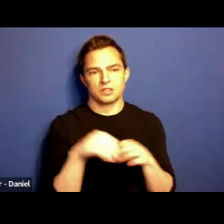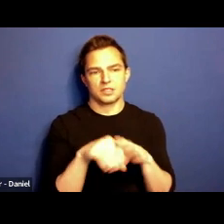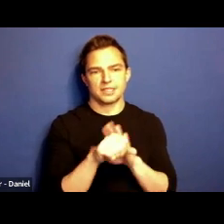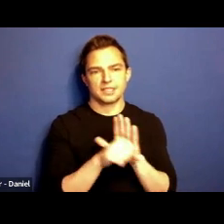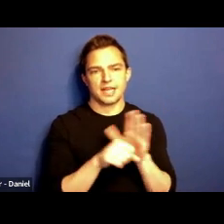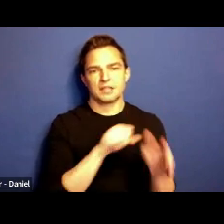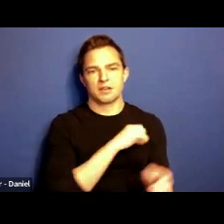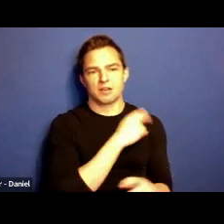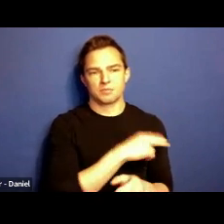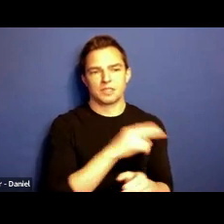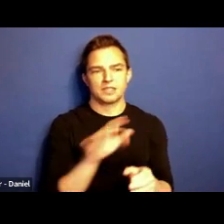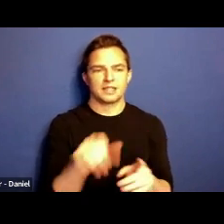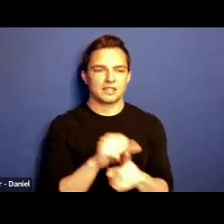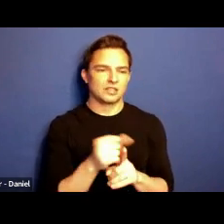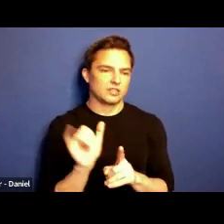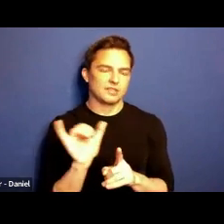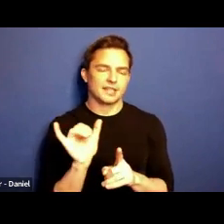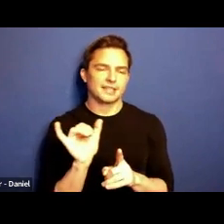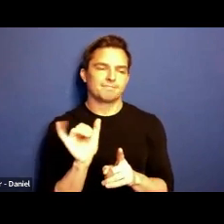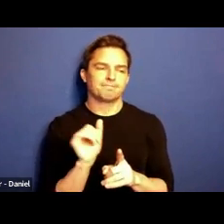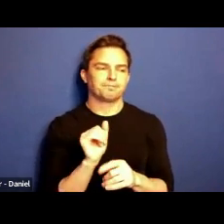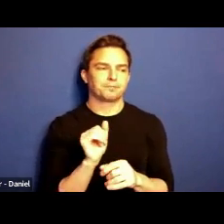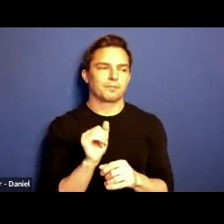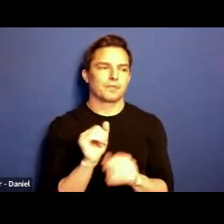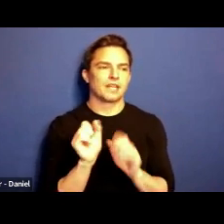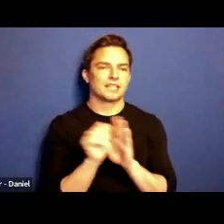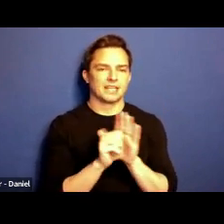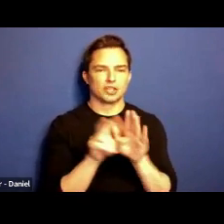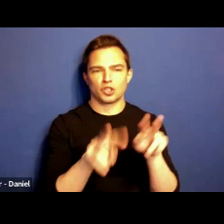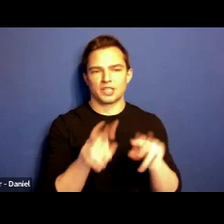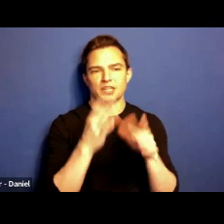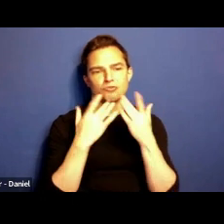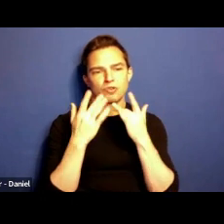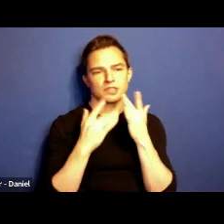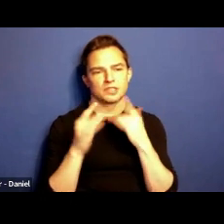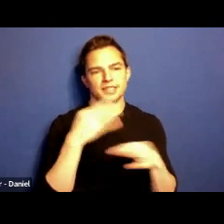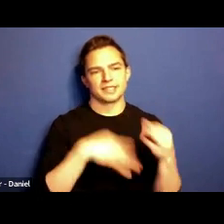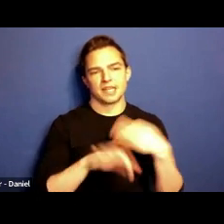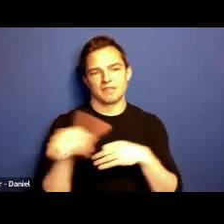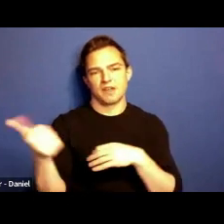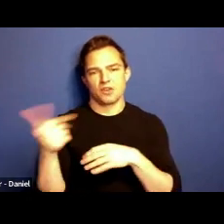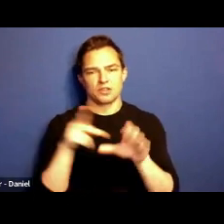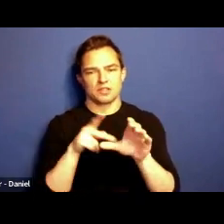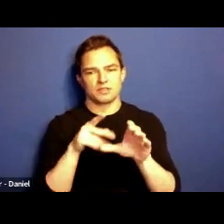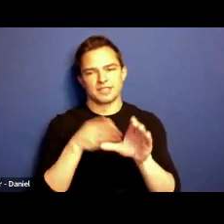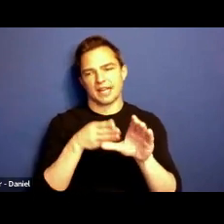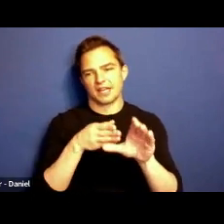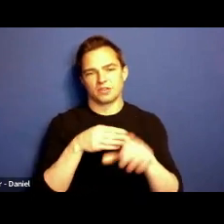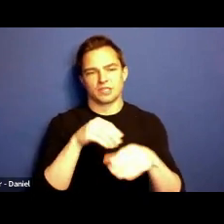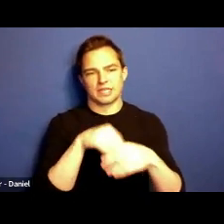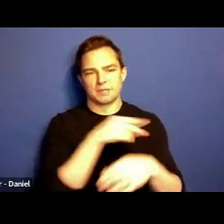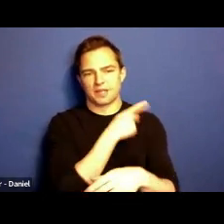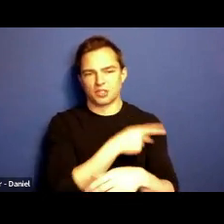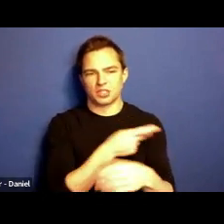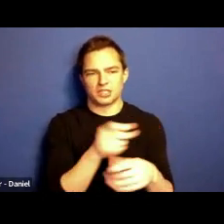more this situation where states are looking at shortages as opposed to other psychiatric inpatient settings. General